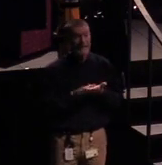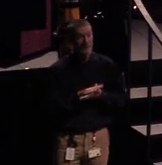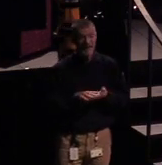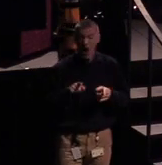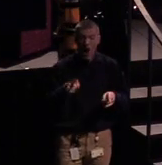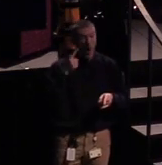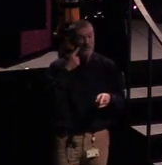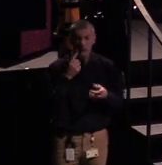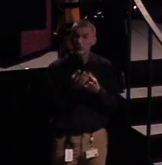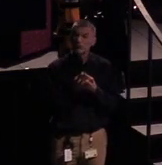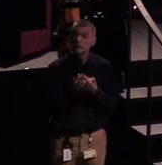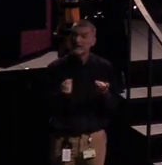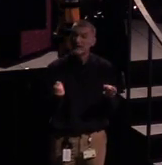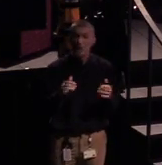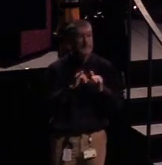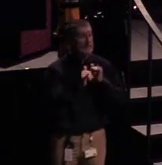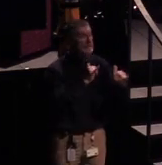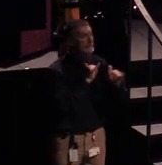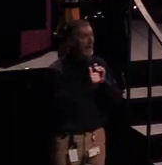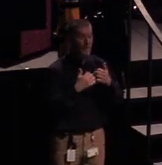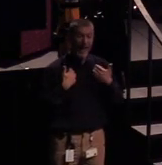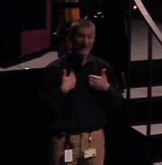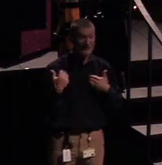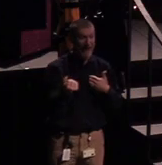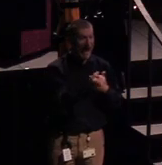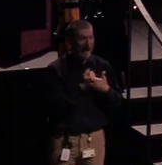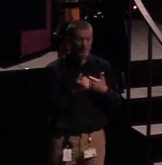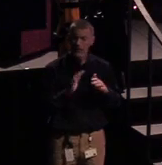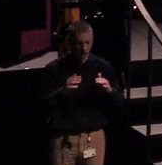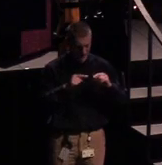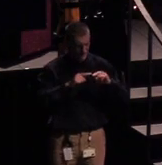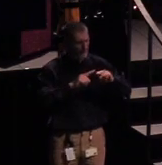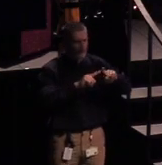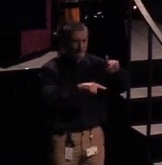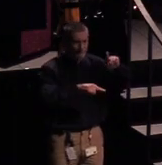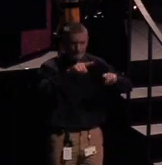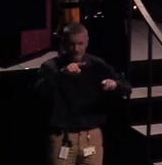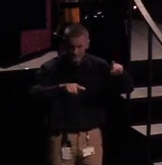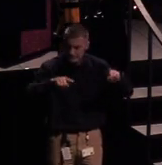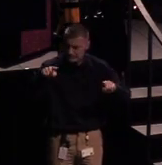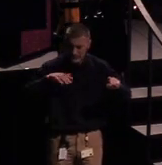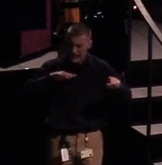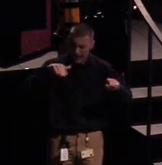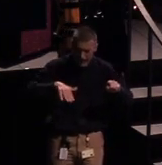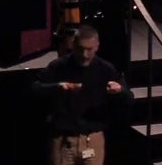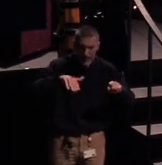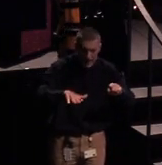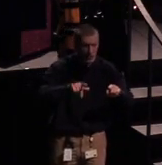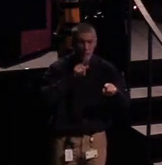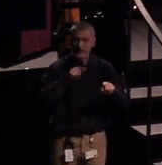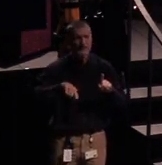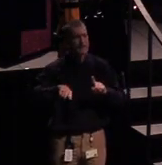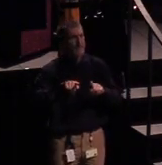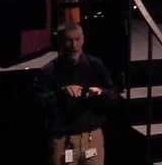resource that everybody has an abundance we have to build practices that are much more nurturing and it has to be everybody it has to be all